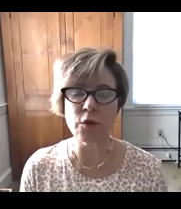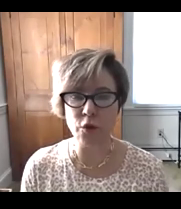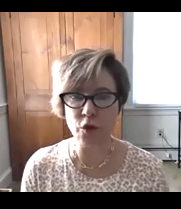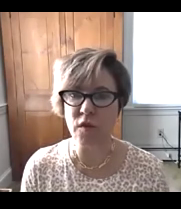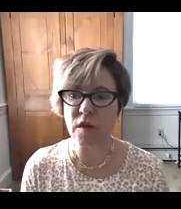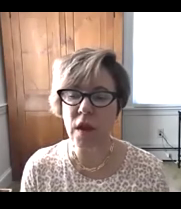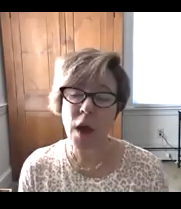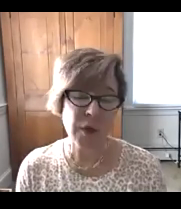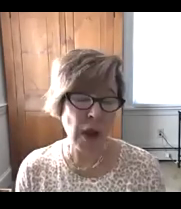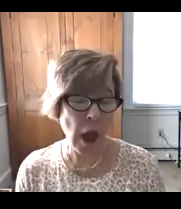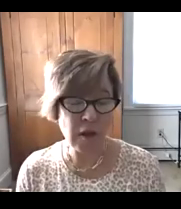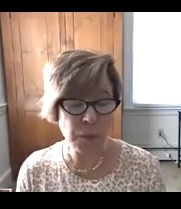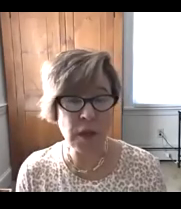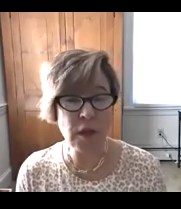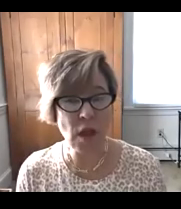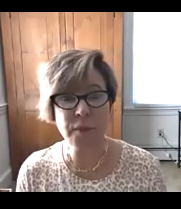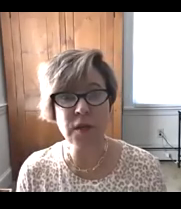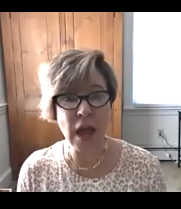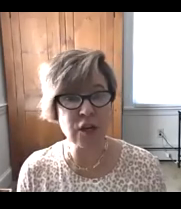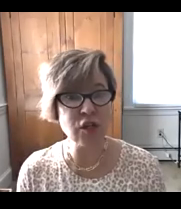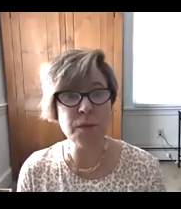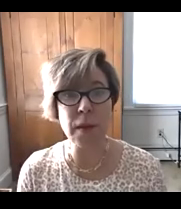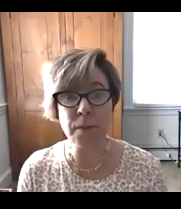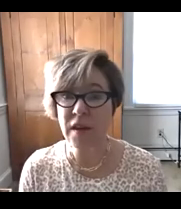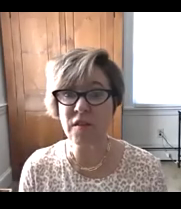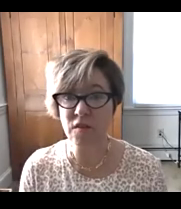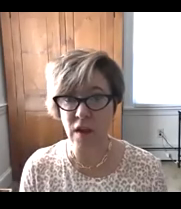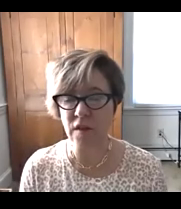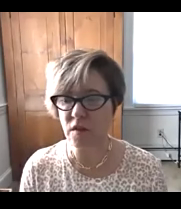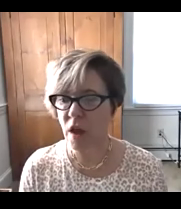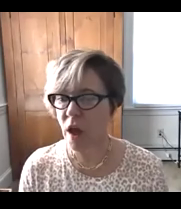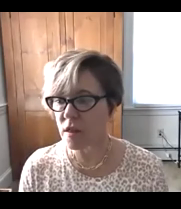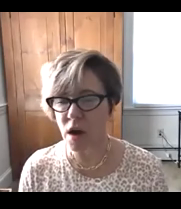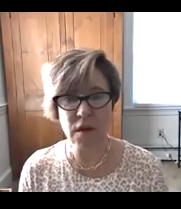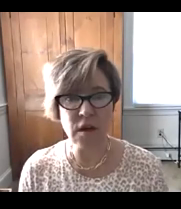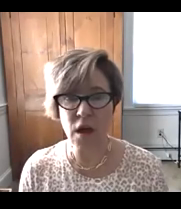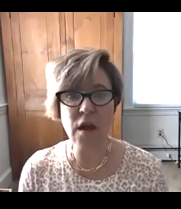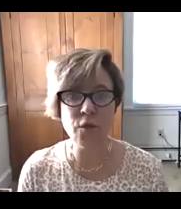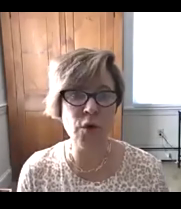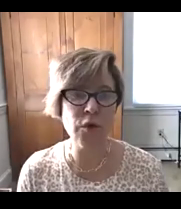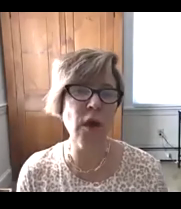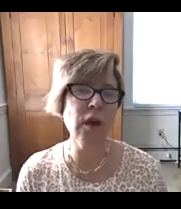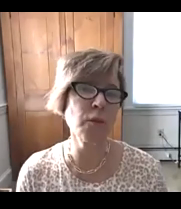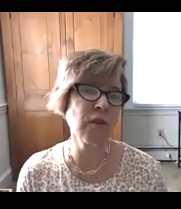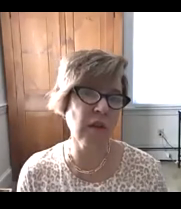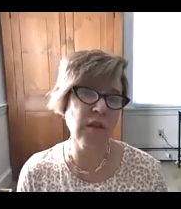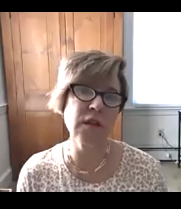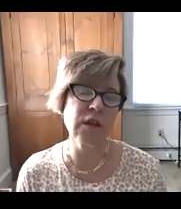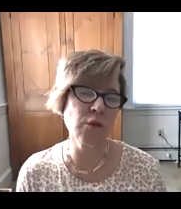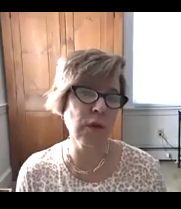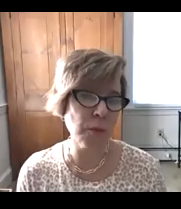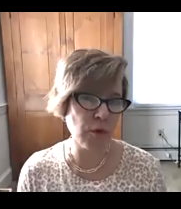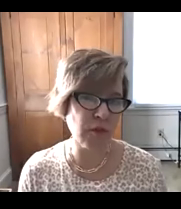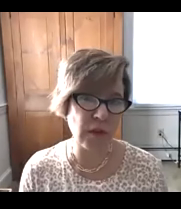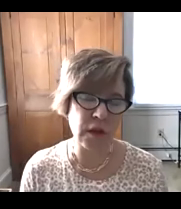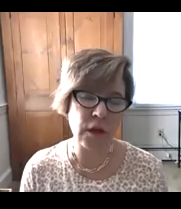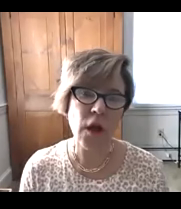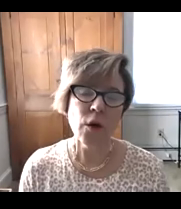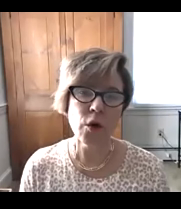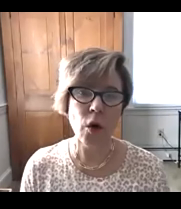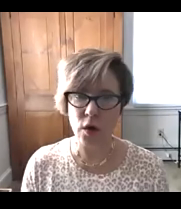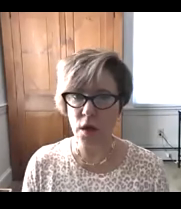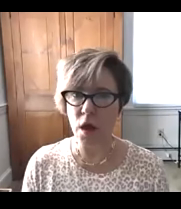used in New Jersey, but it has been adopted nationally by many states. And Don and I have gone around and presented either in